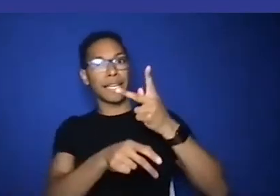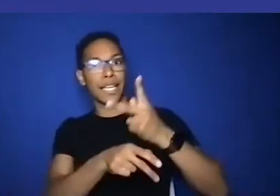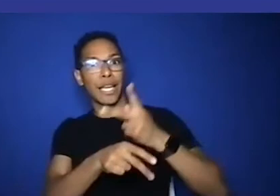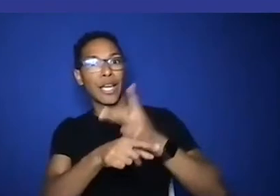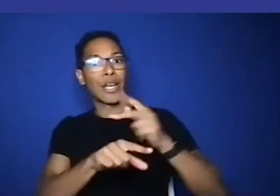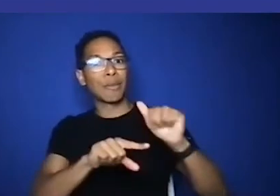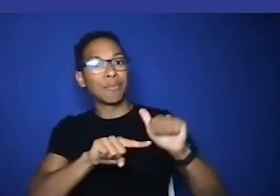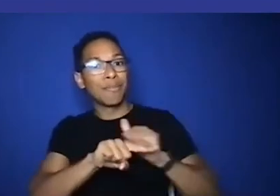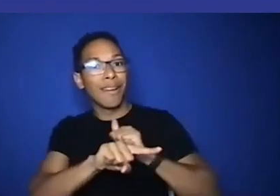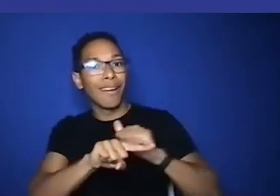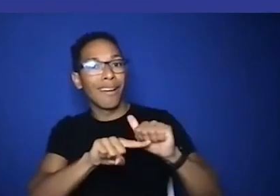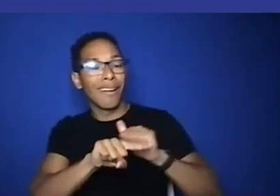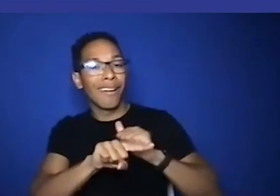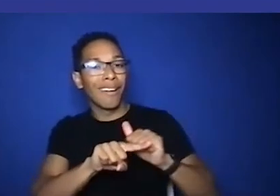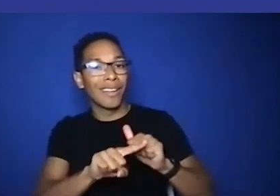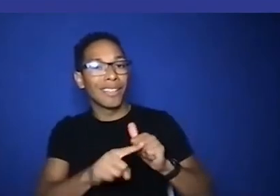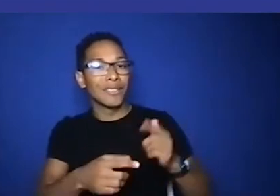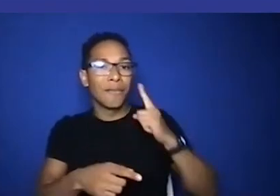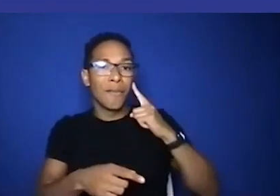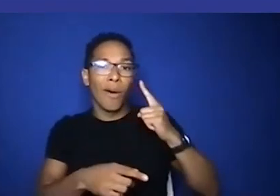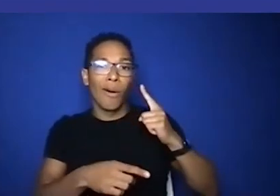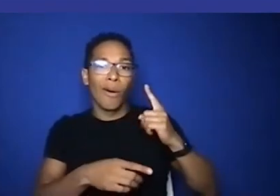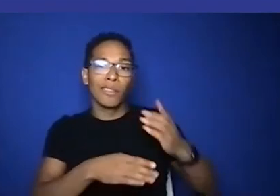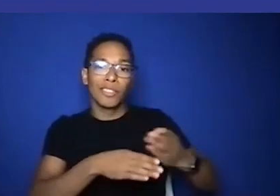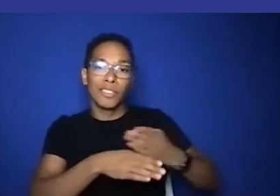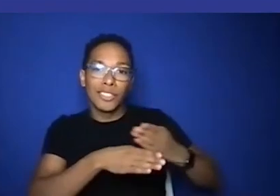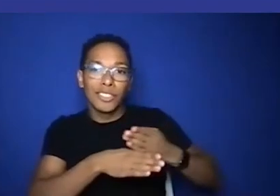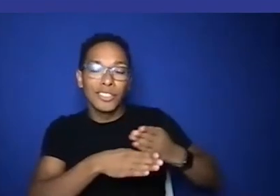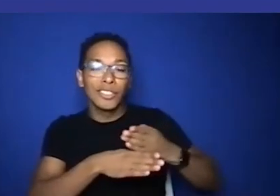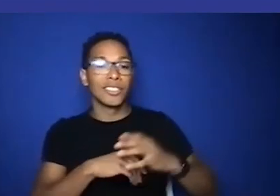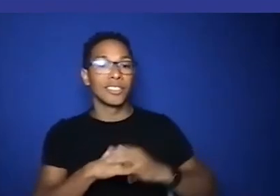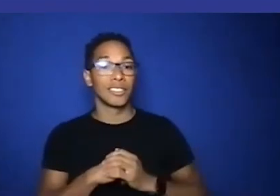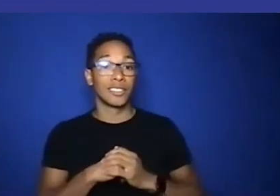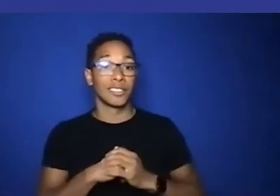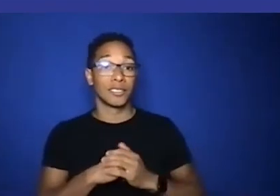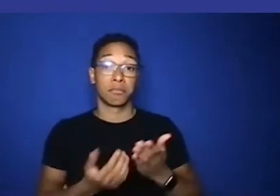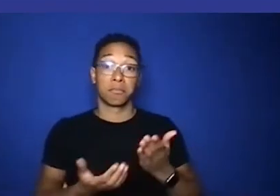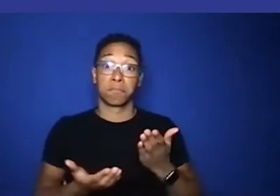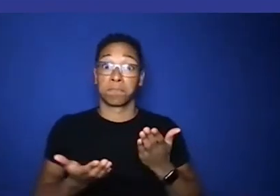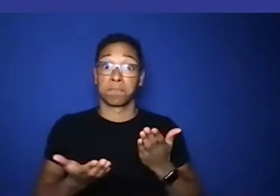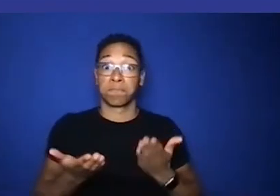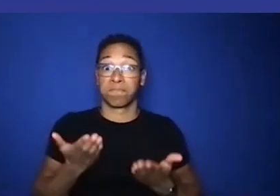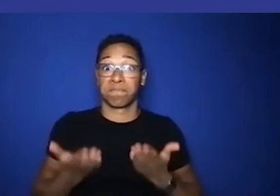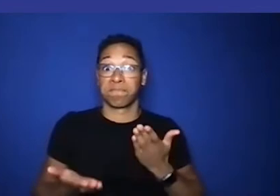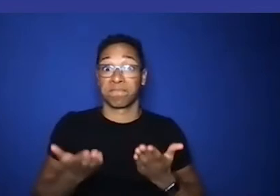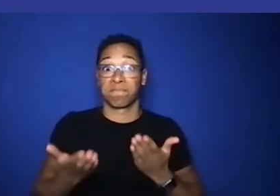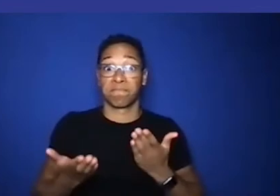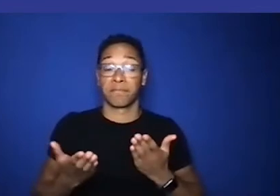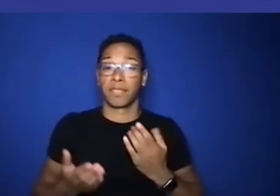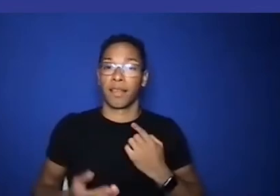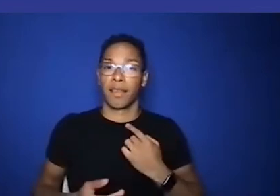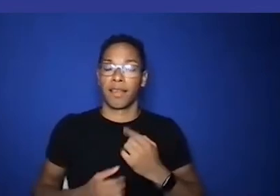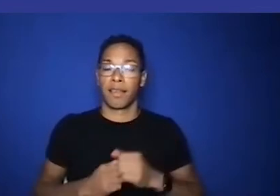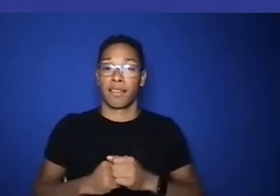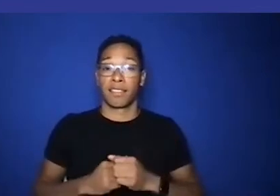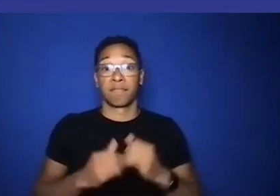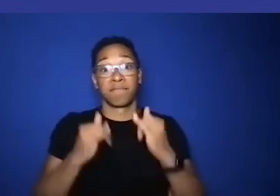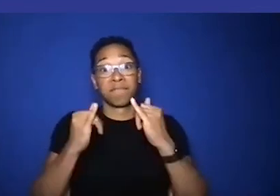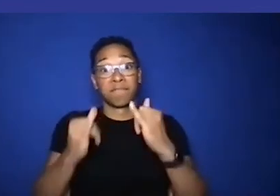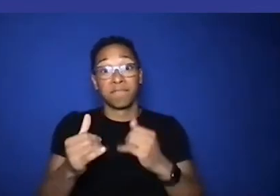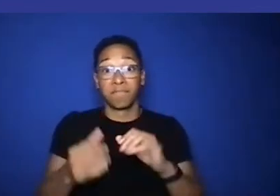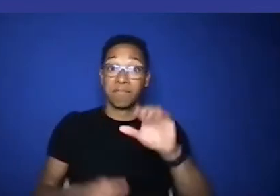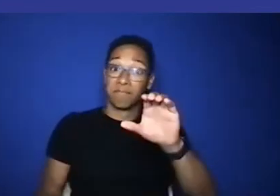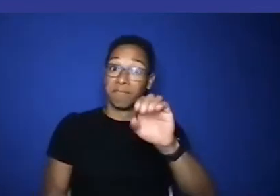of sharing. And maybe that is, I think, like you said, Colette,